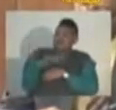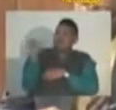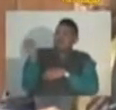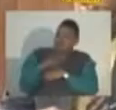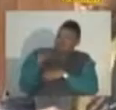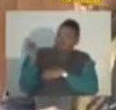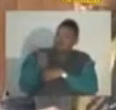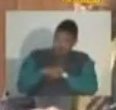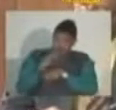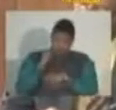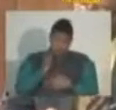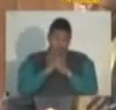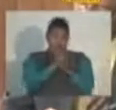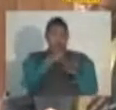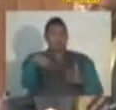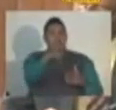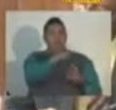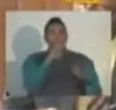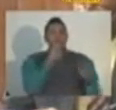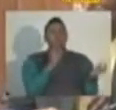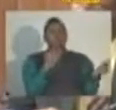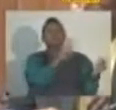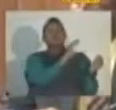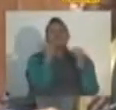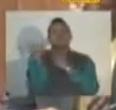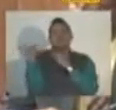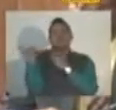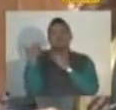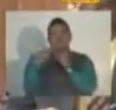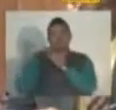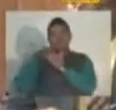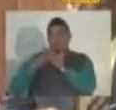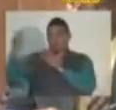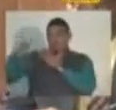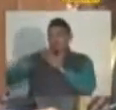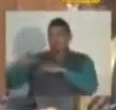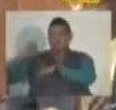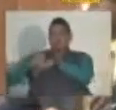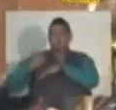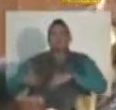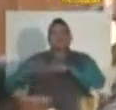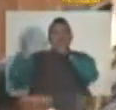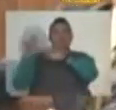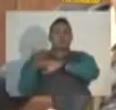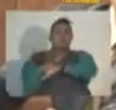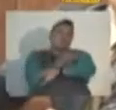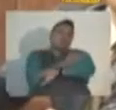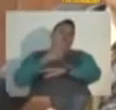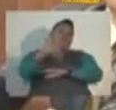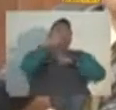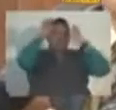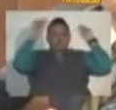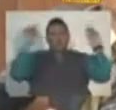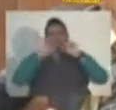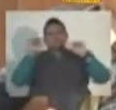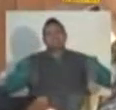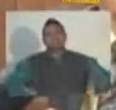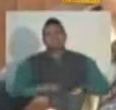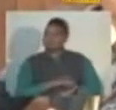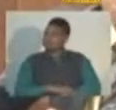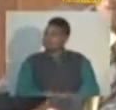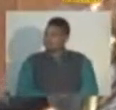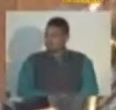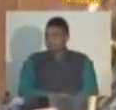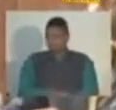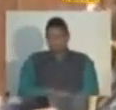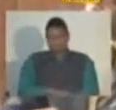will enable them to execute the program that will improve the education offer.